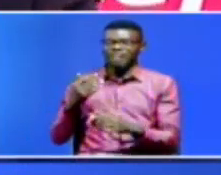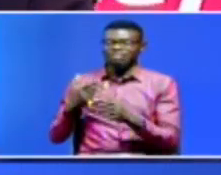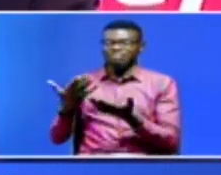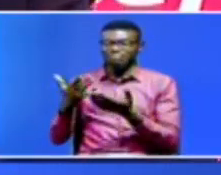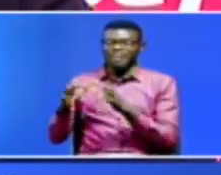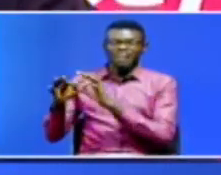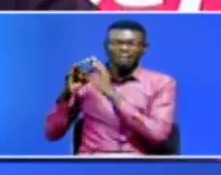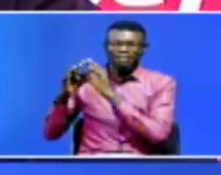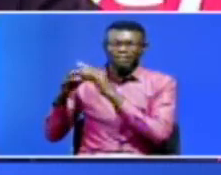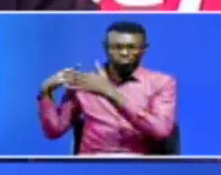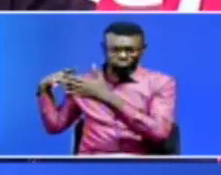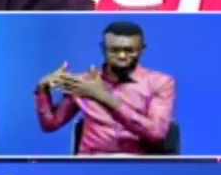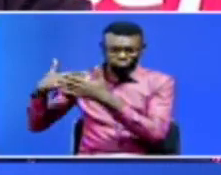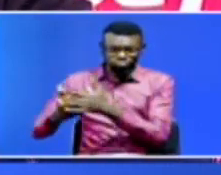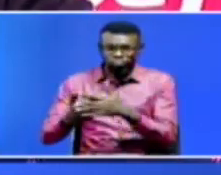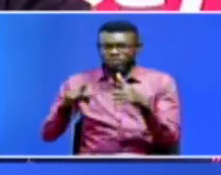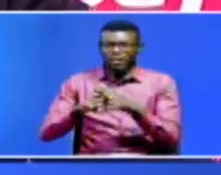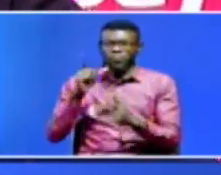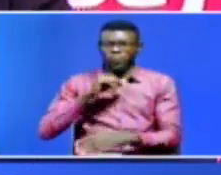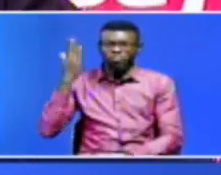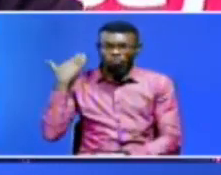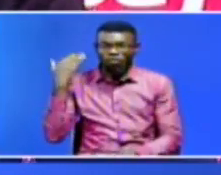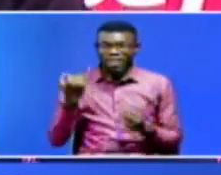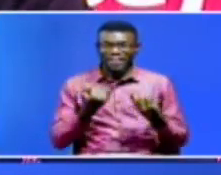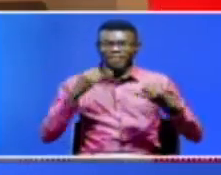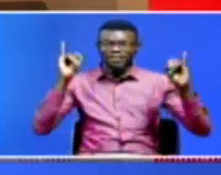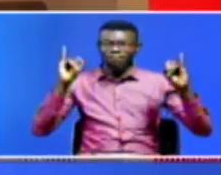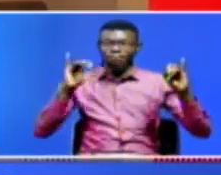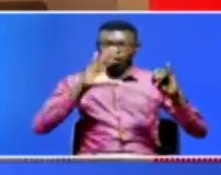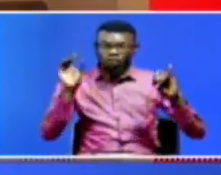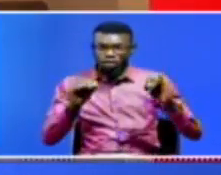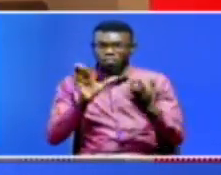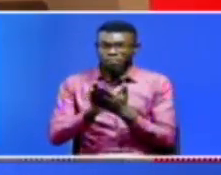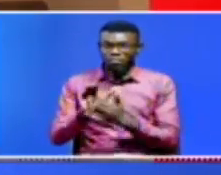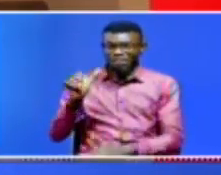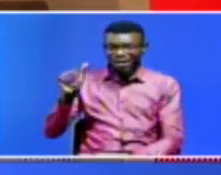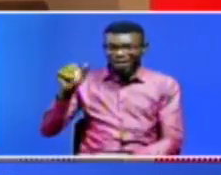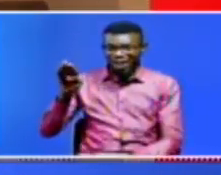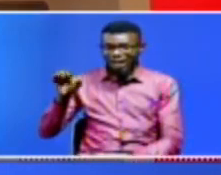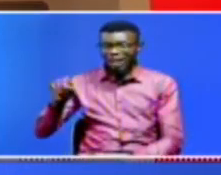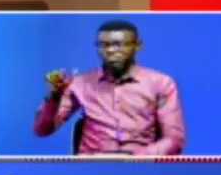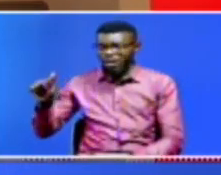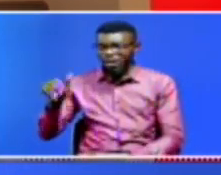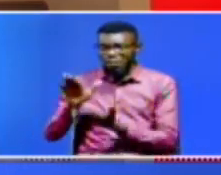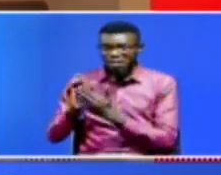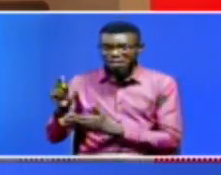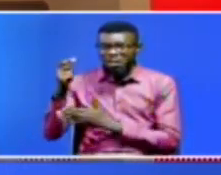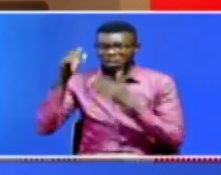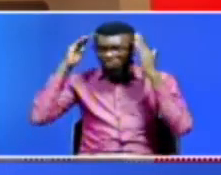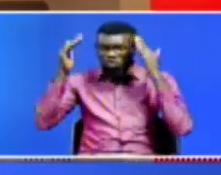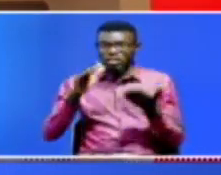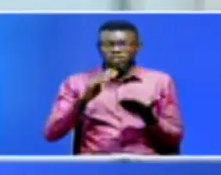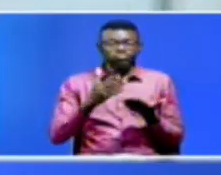at Barclays now as an independent African bank. ABSA Bank Kenya will not only focus on lending